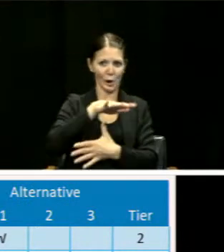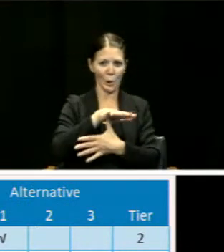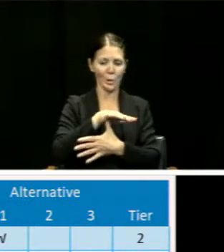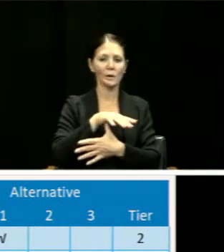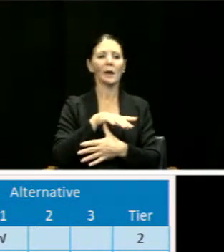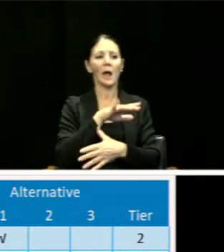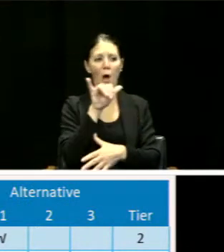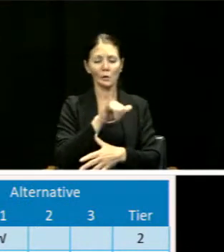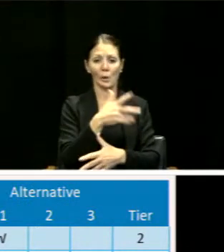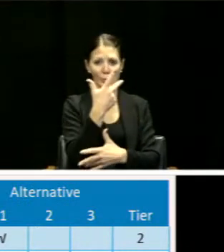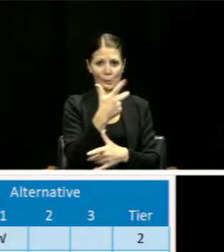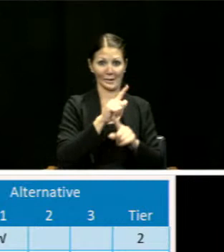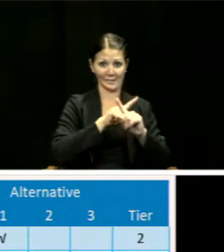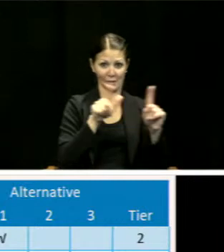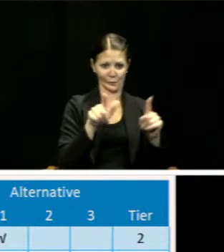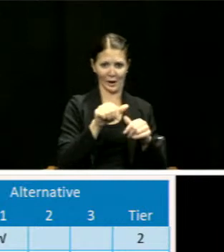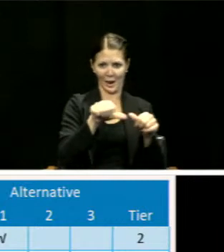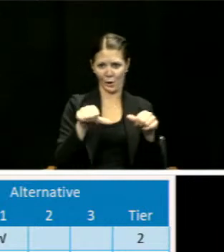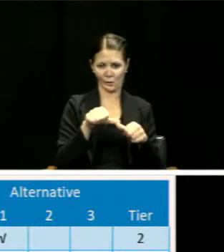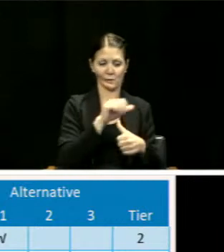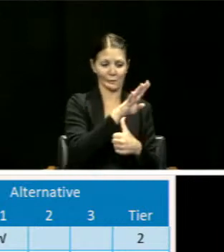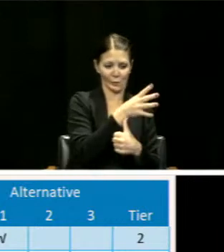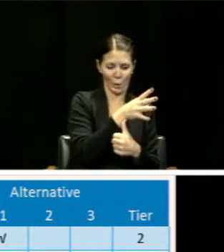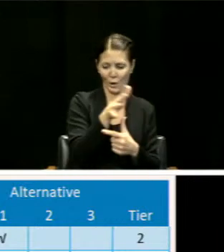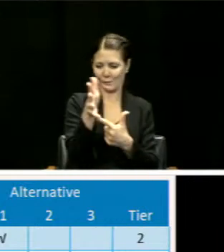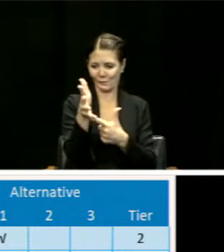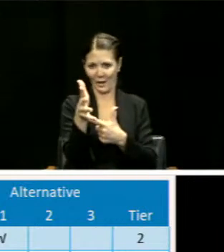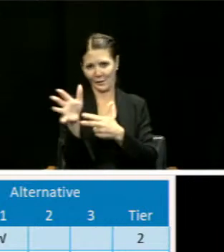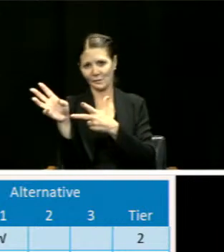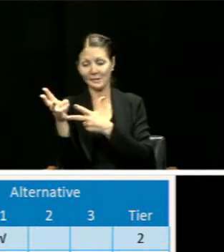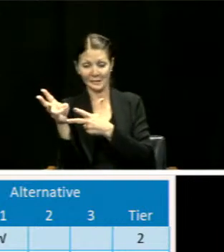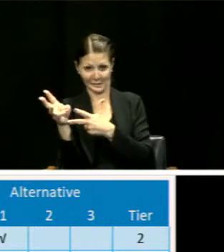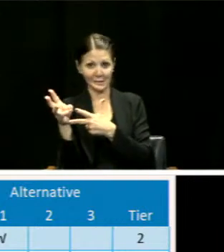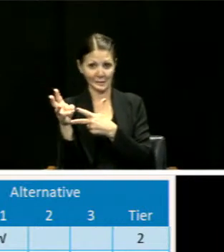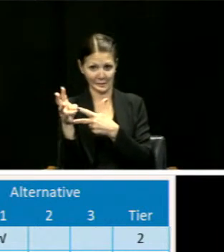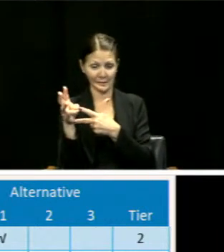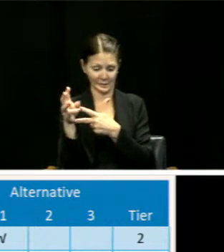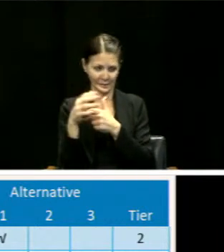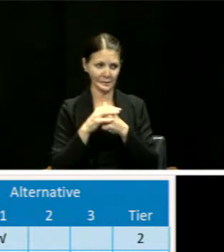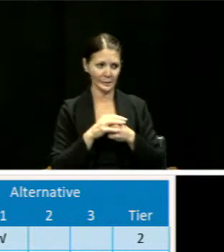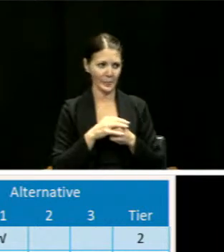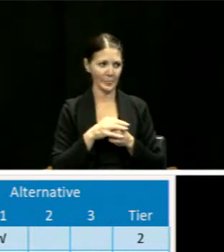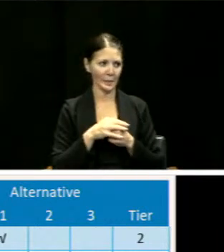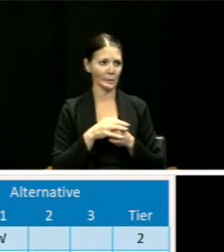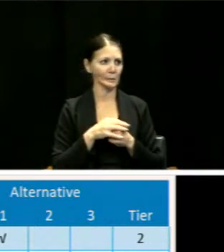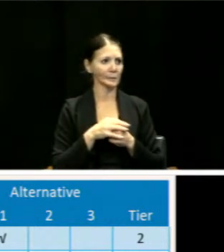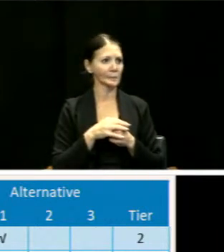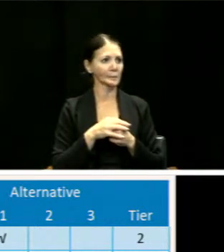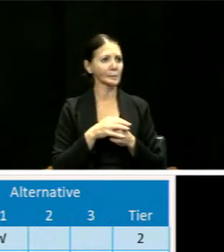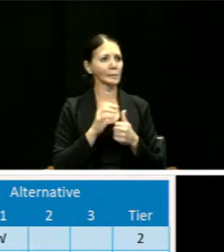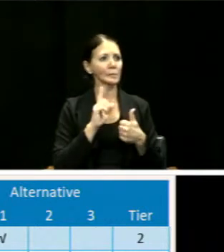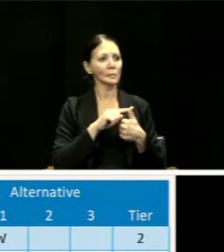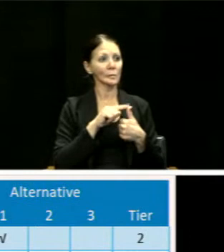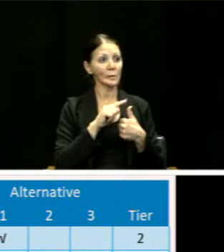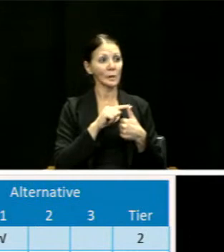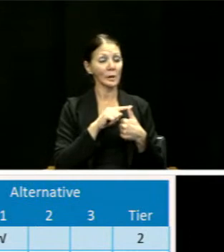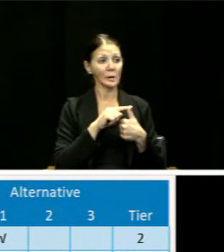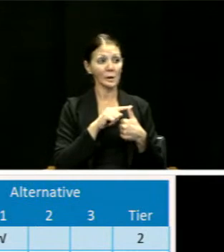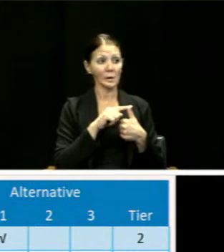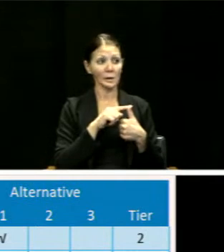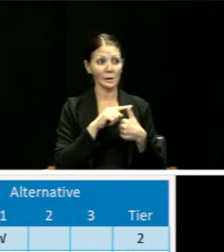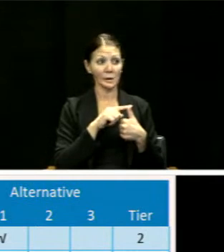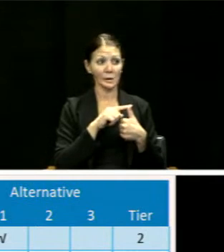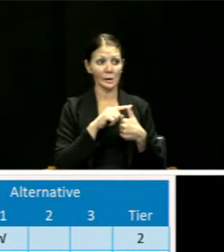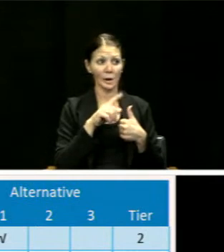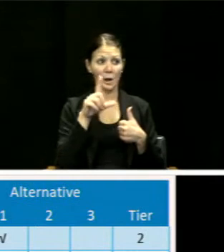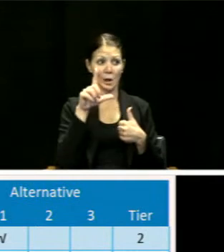areas. One is in area 4, one is in area 5, and one is in area 6. So I'm going to start with the one on